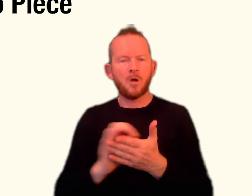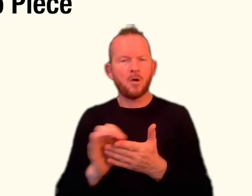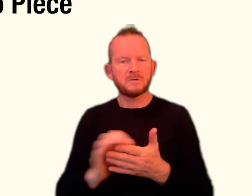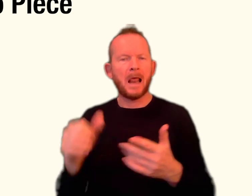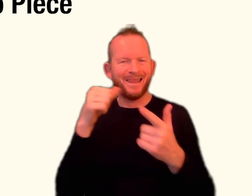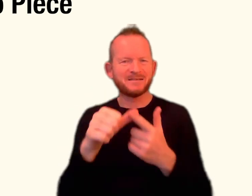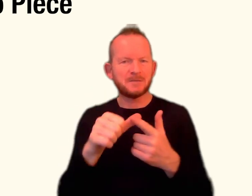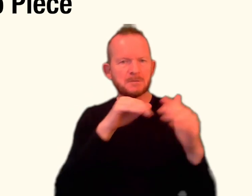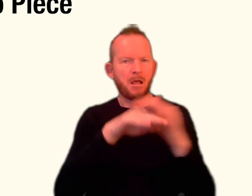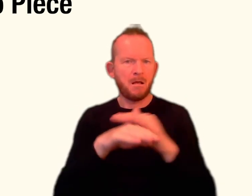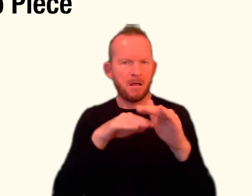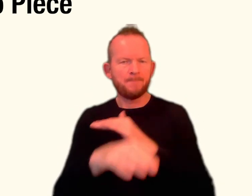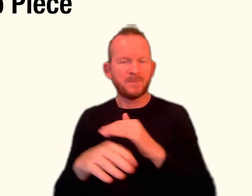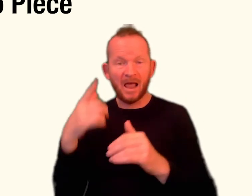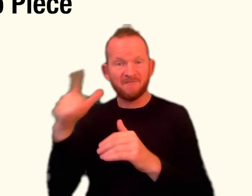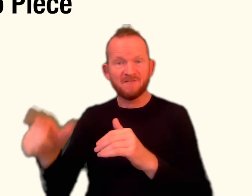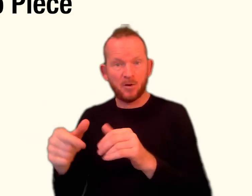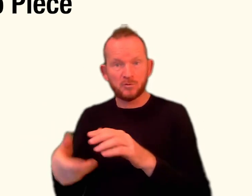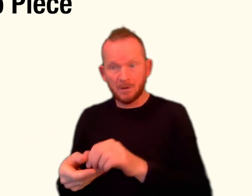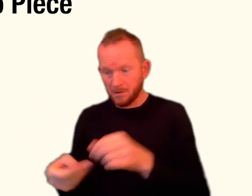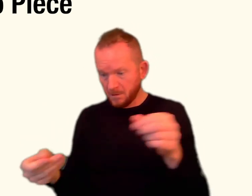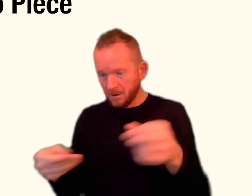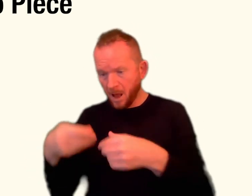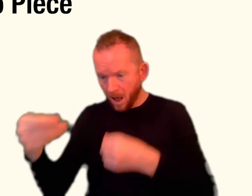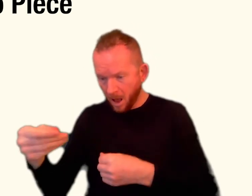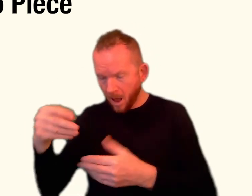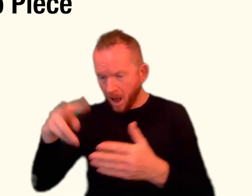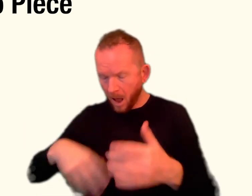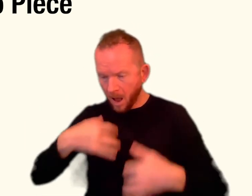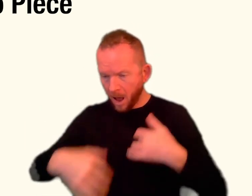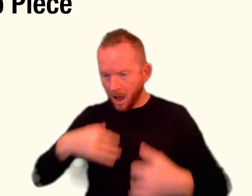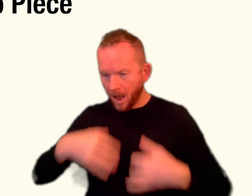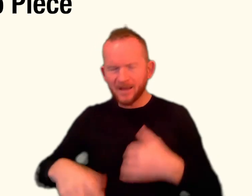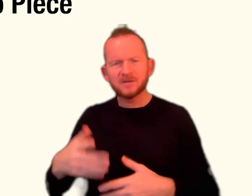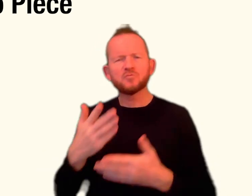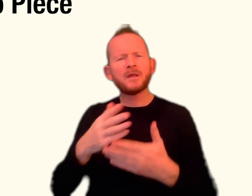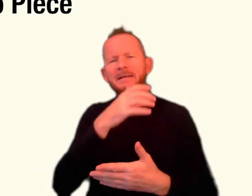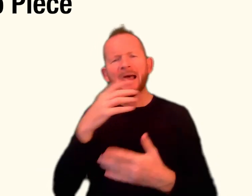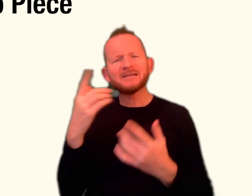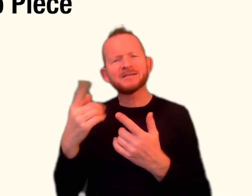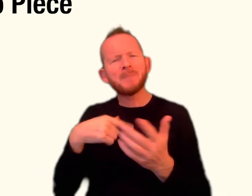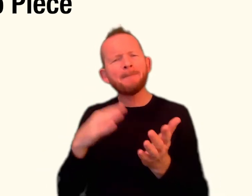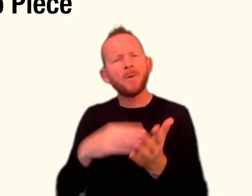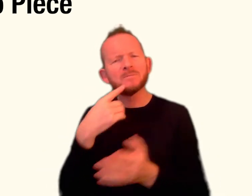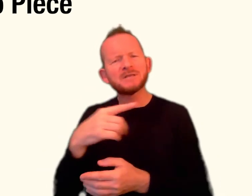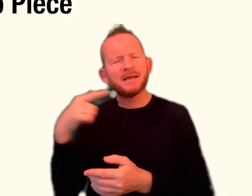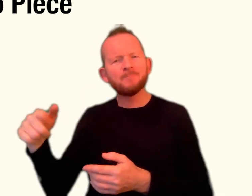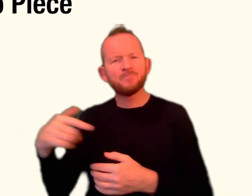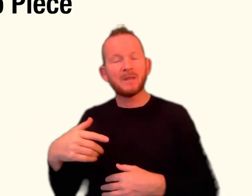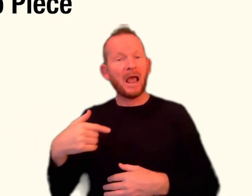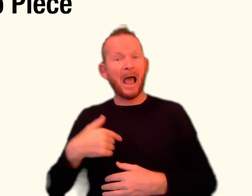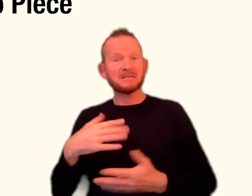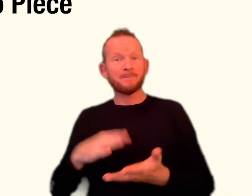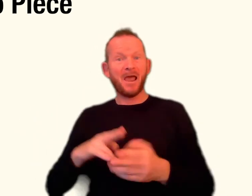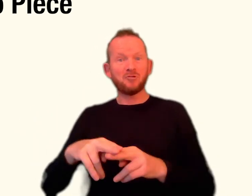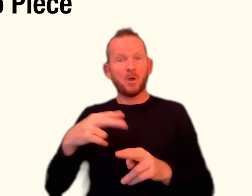that I found had been quite interesting. And there's just some really nice things that she said. For example, as a parent, I want to ensure